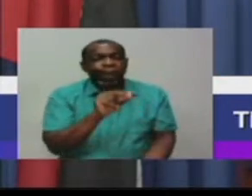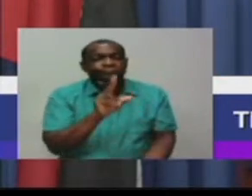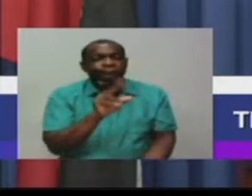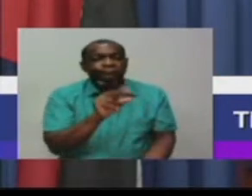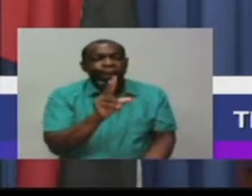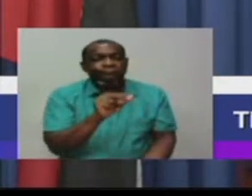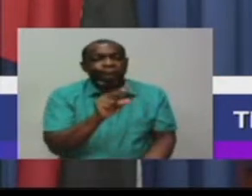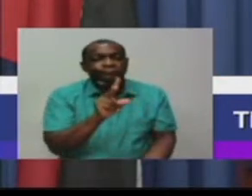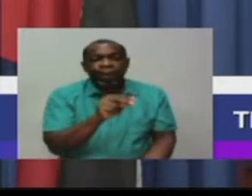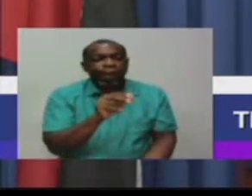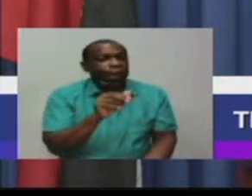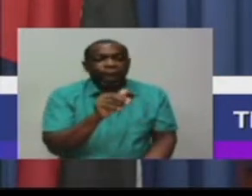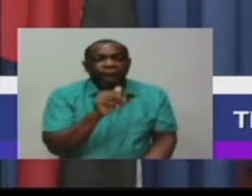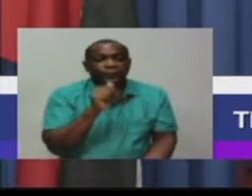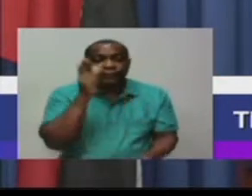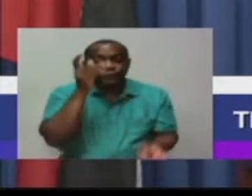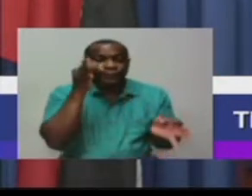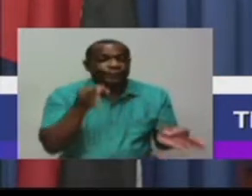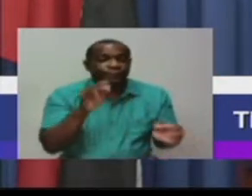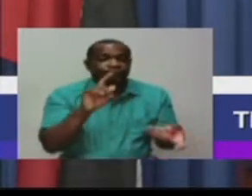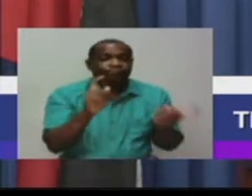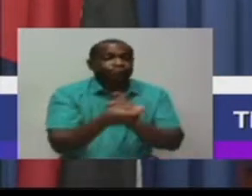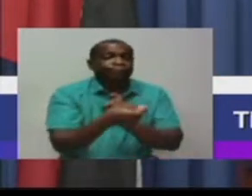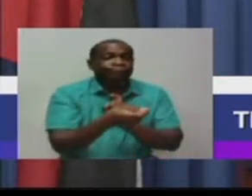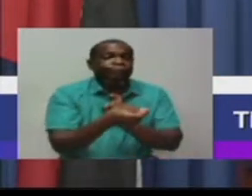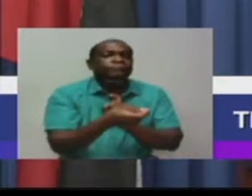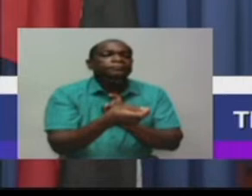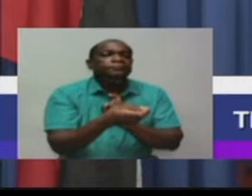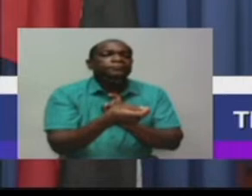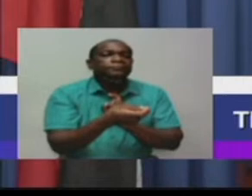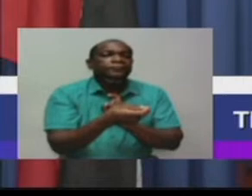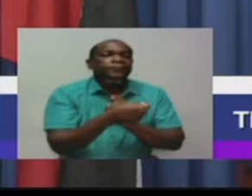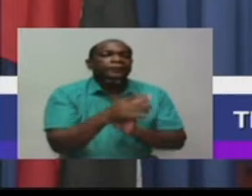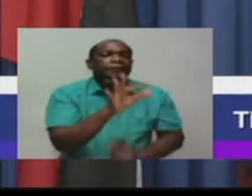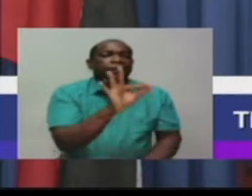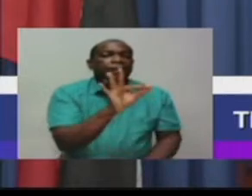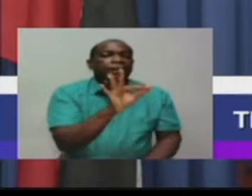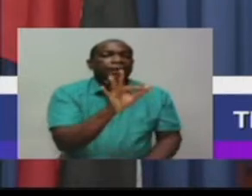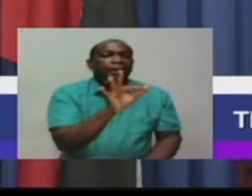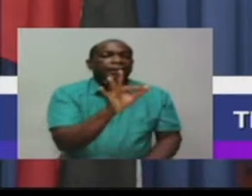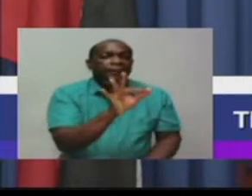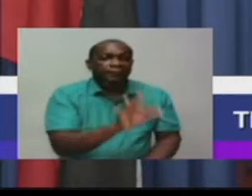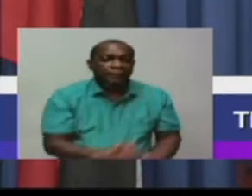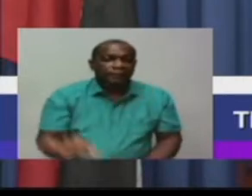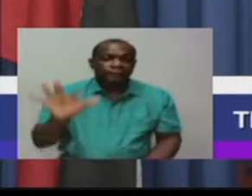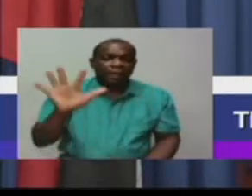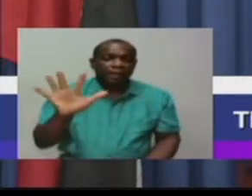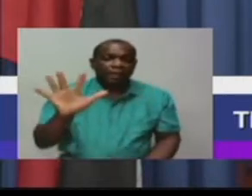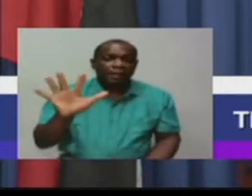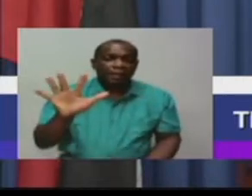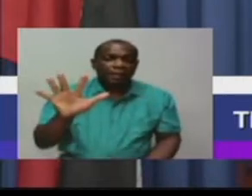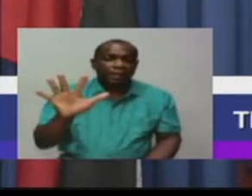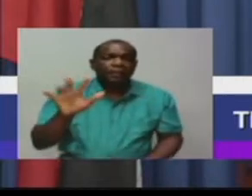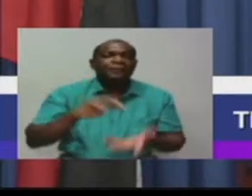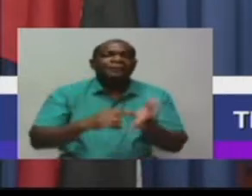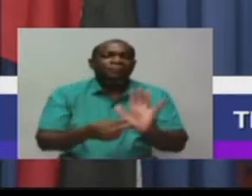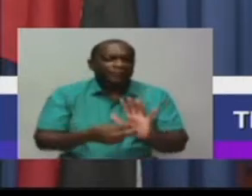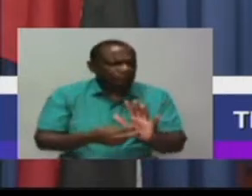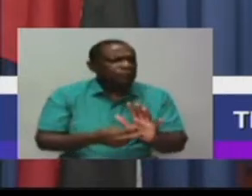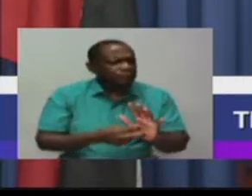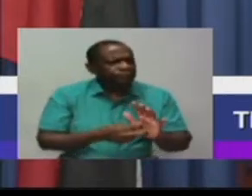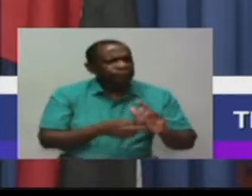5 curfew means that you start winding down in such a way that by 9 o'clock you